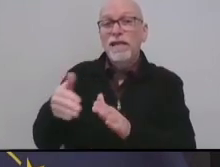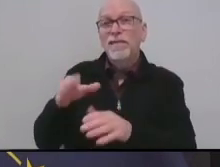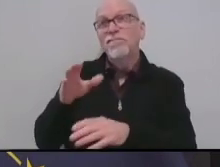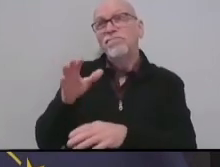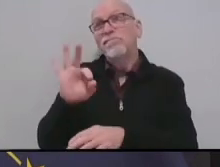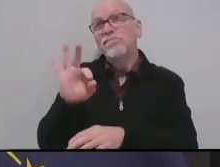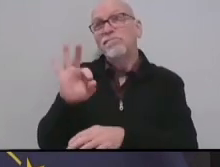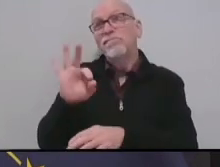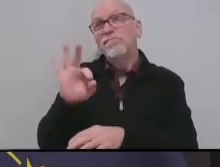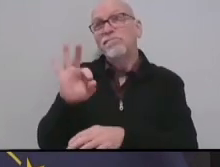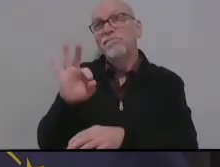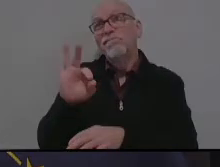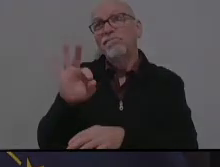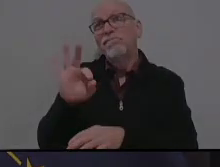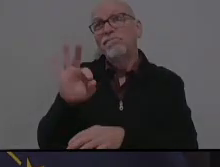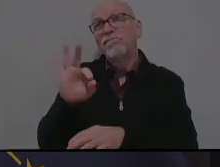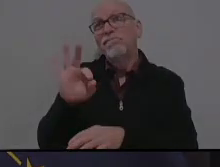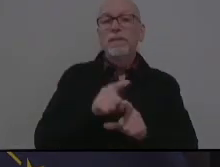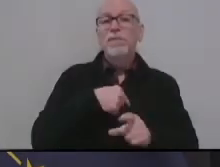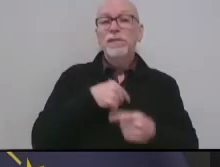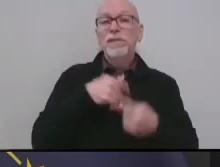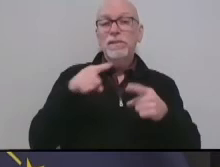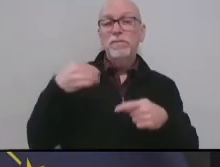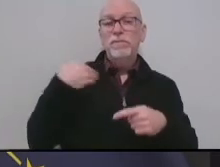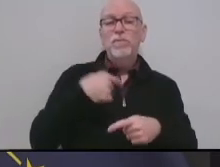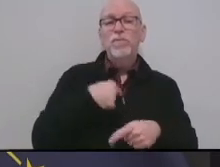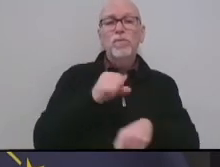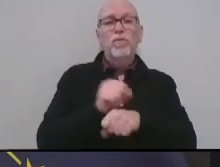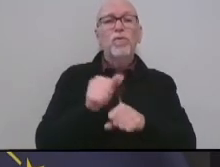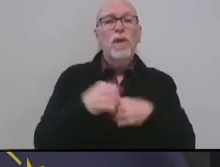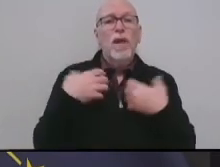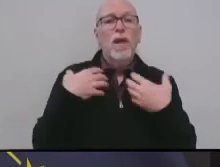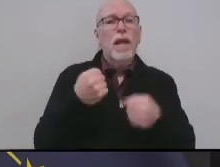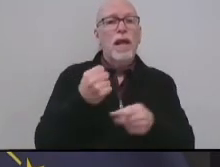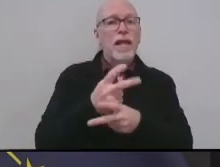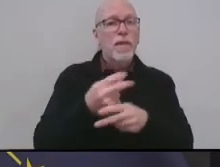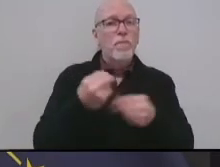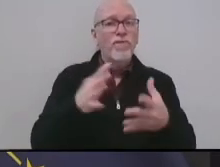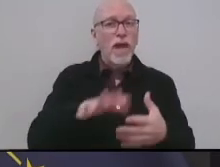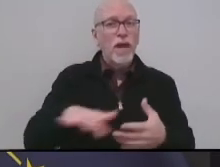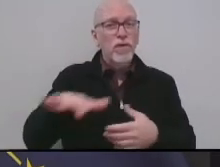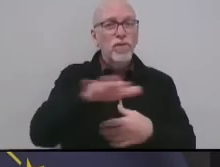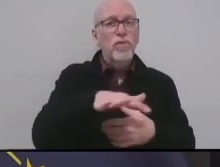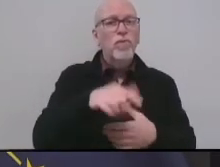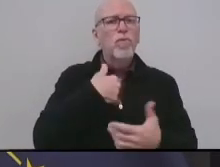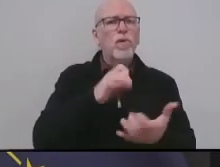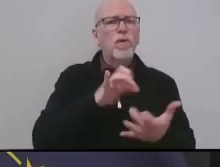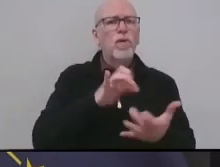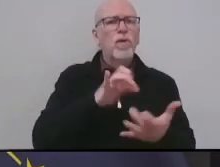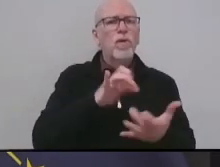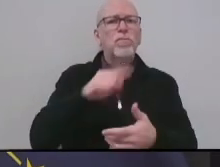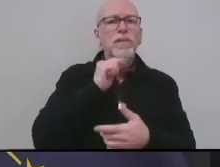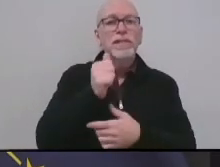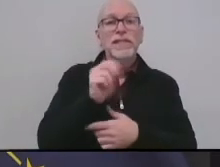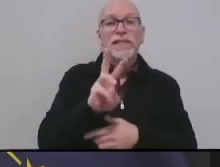of our deaths. Providers to reach individuals 16 years and older who have one of 5